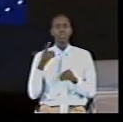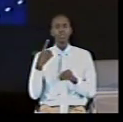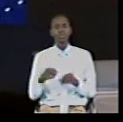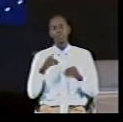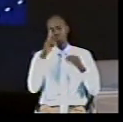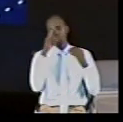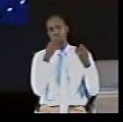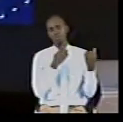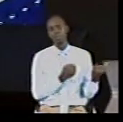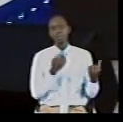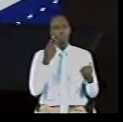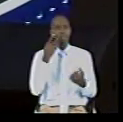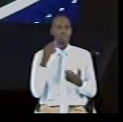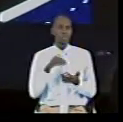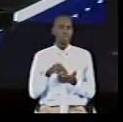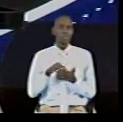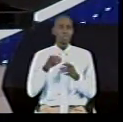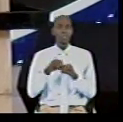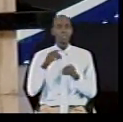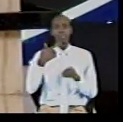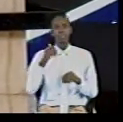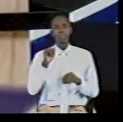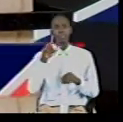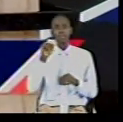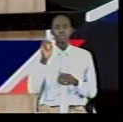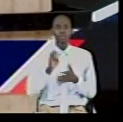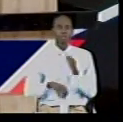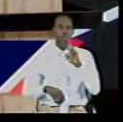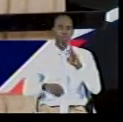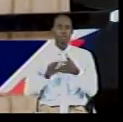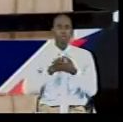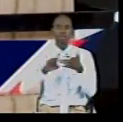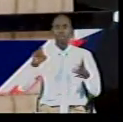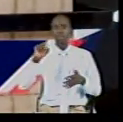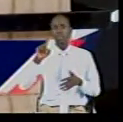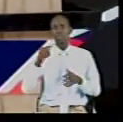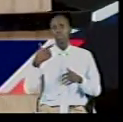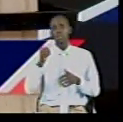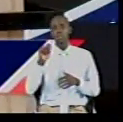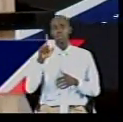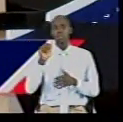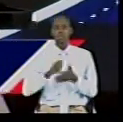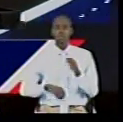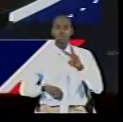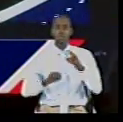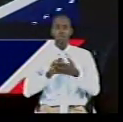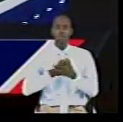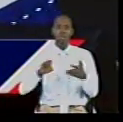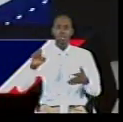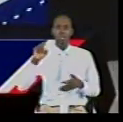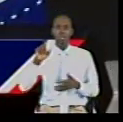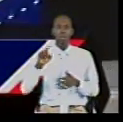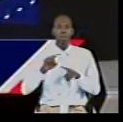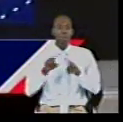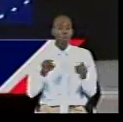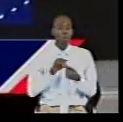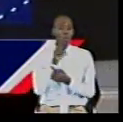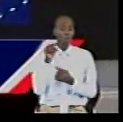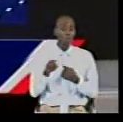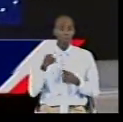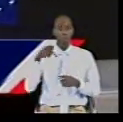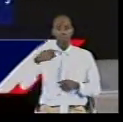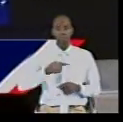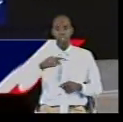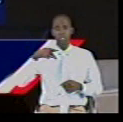it again. We're looking at Galatians chapter 2 verse 11. Galatians chapter 2 verse 11. But when Peter